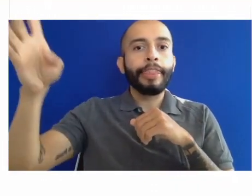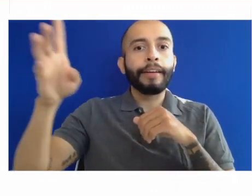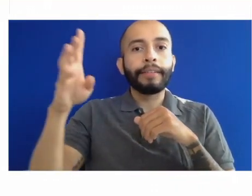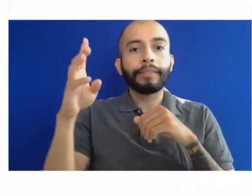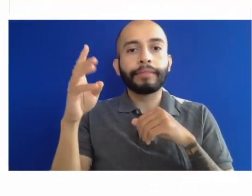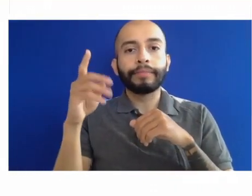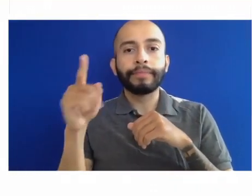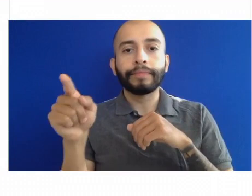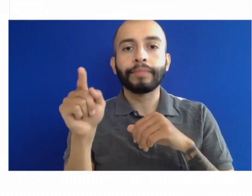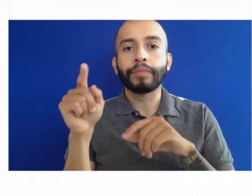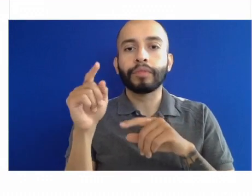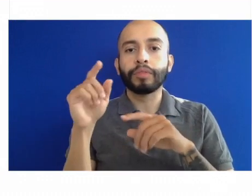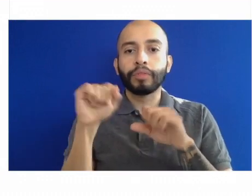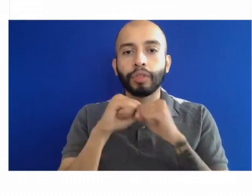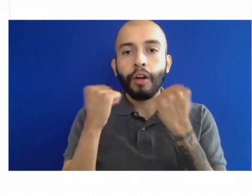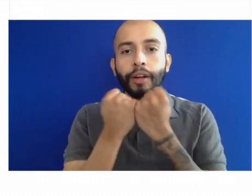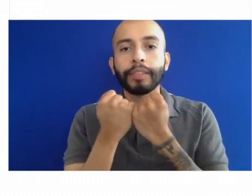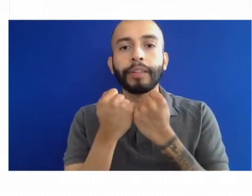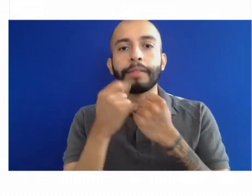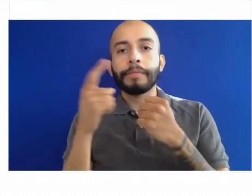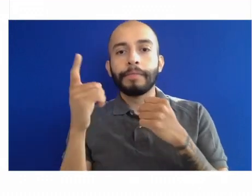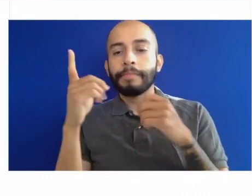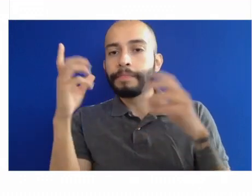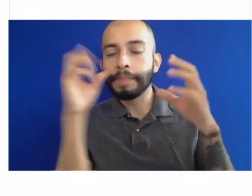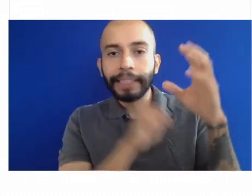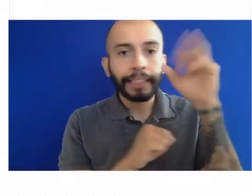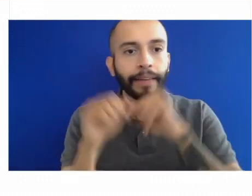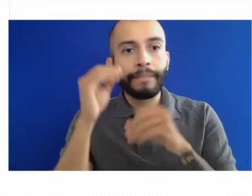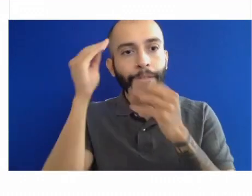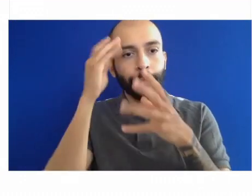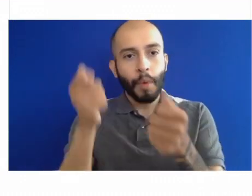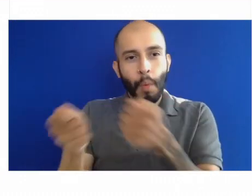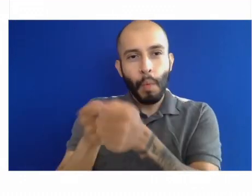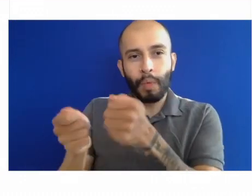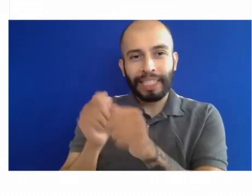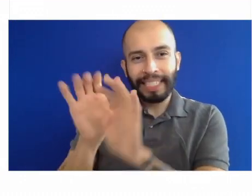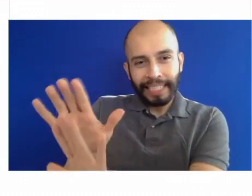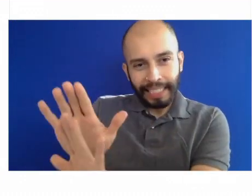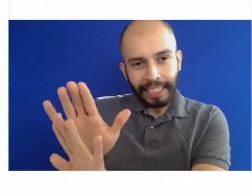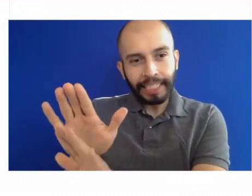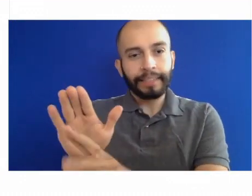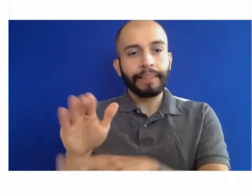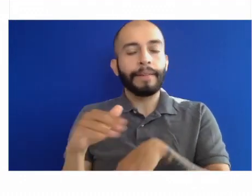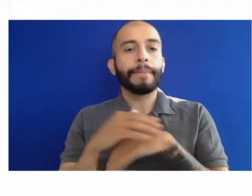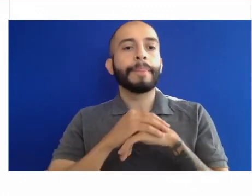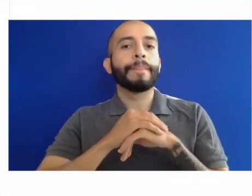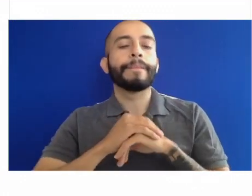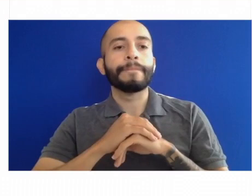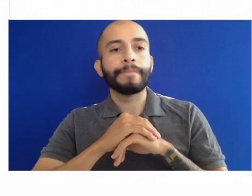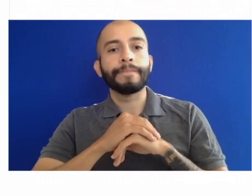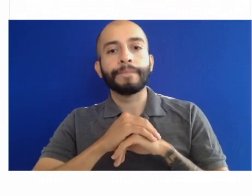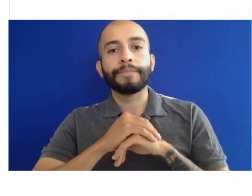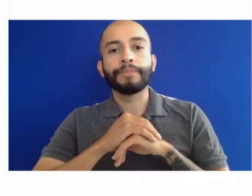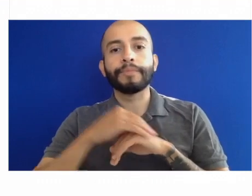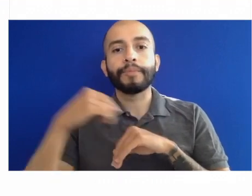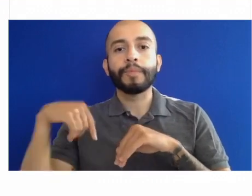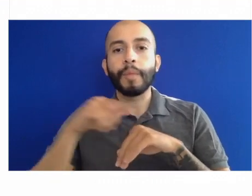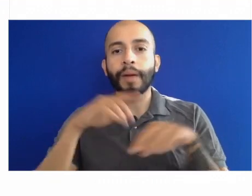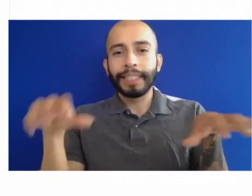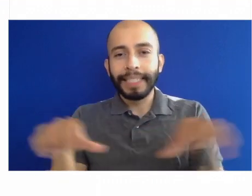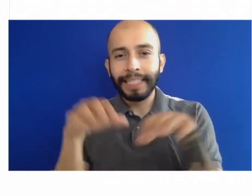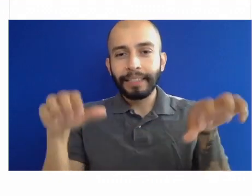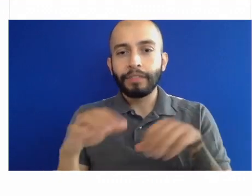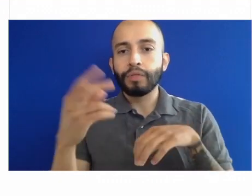misinformation. And the way you do that, at least the way we've done that, is in two different ways. One is through